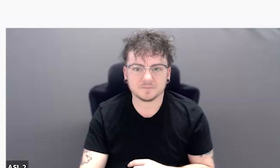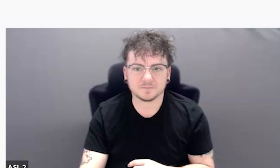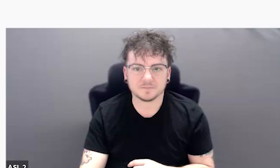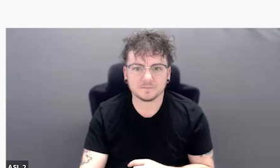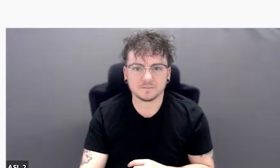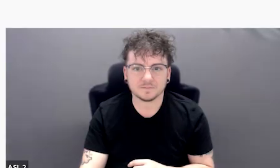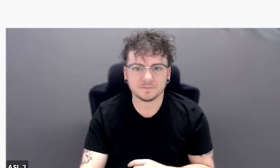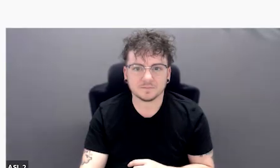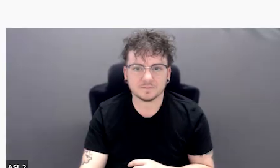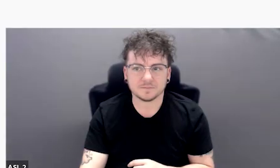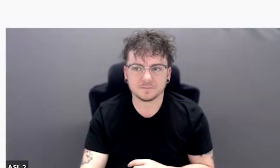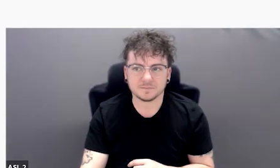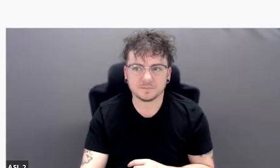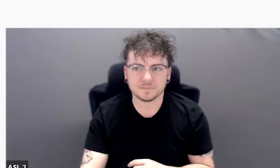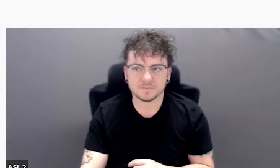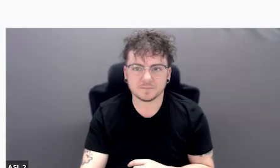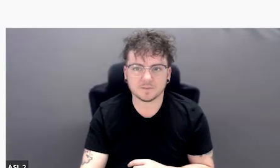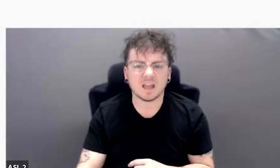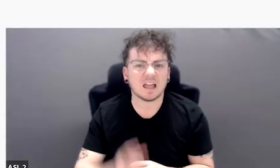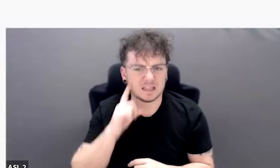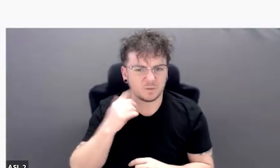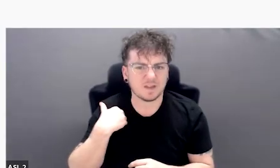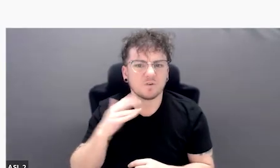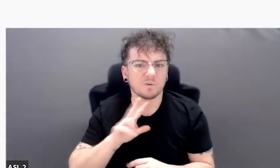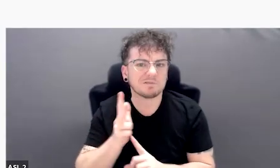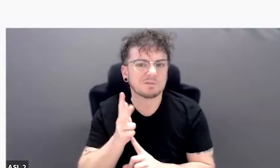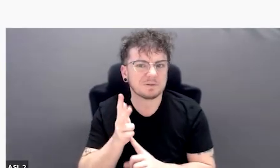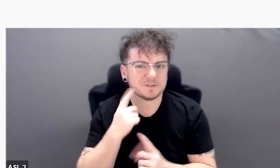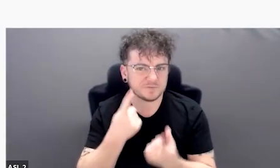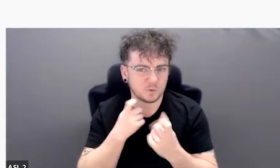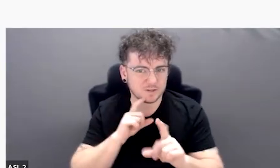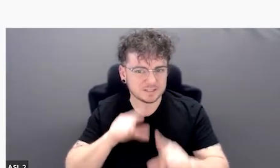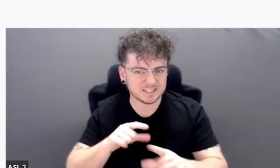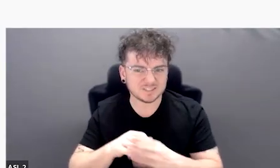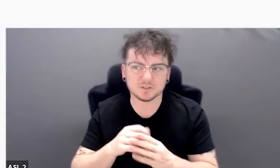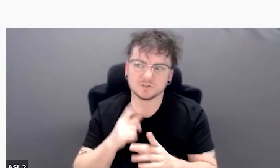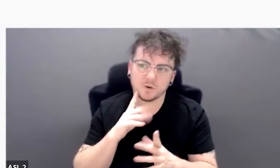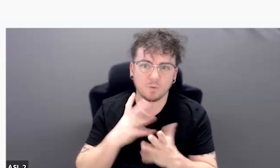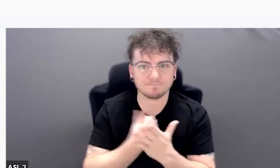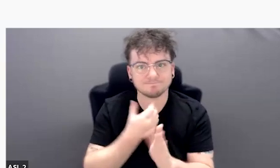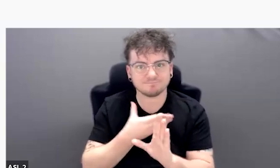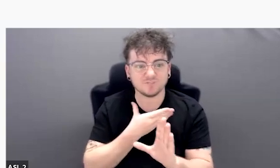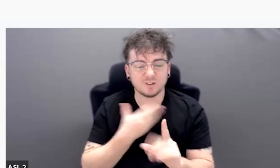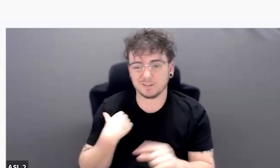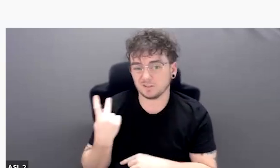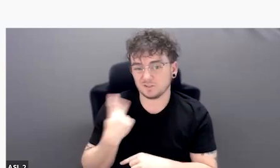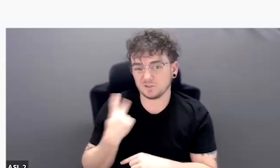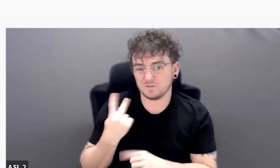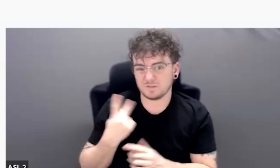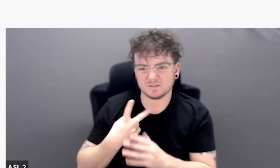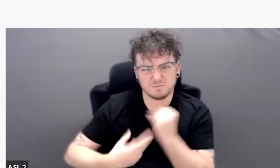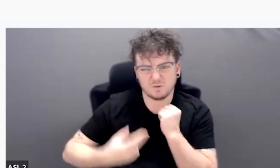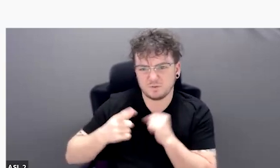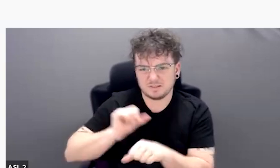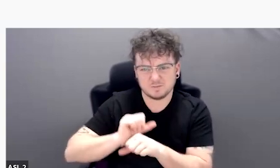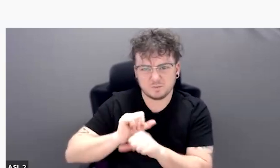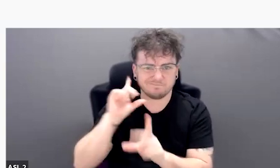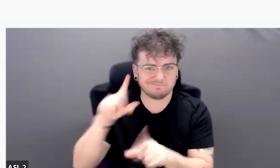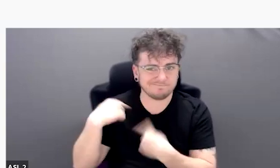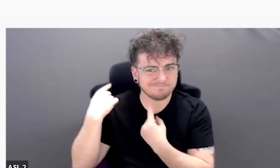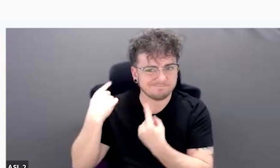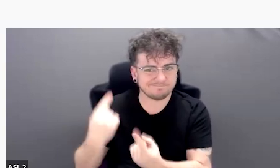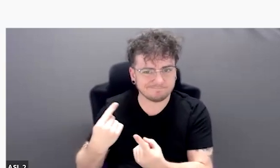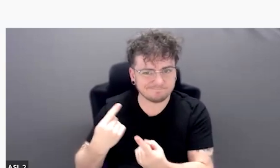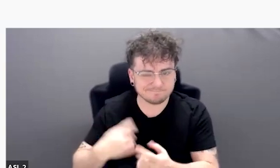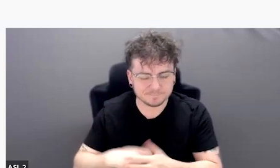say before our 3 minutes start here, I think Lisna and I have both been doing this for a while, and I feel like we've both